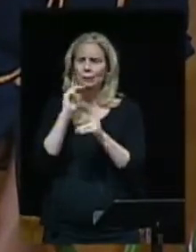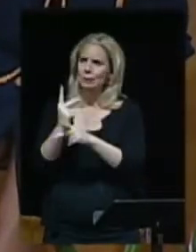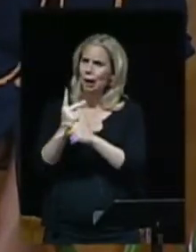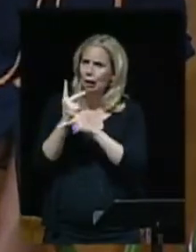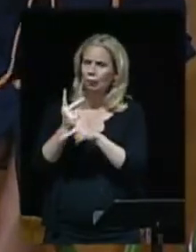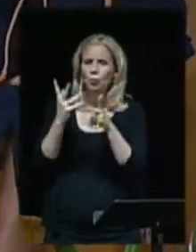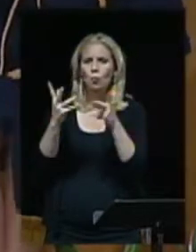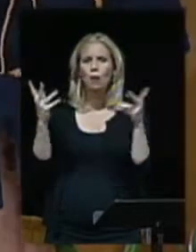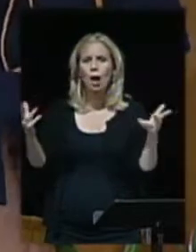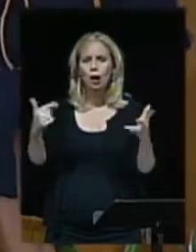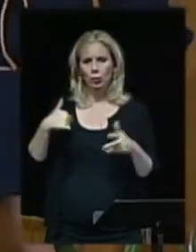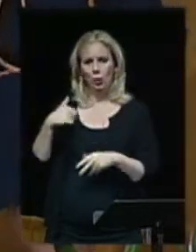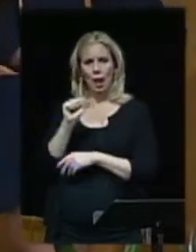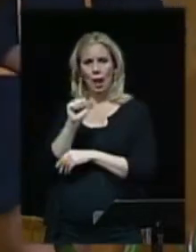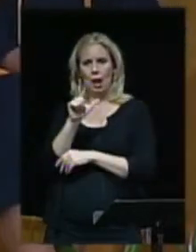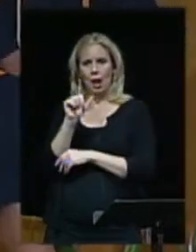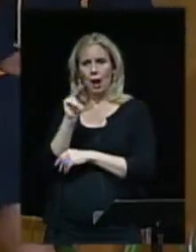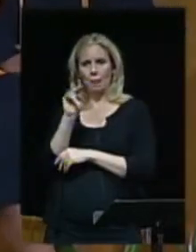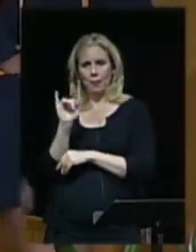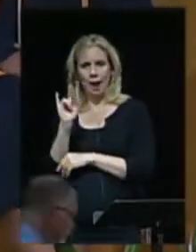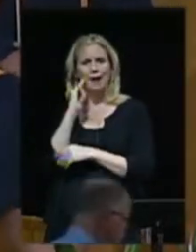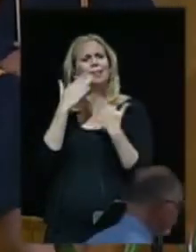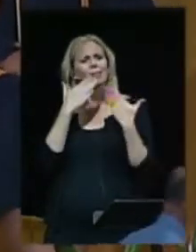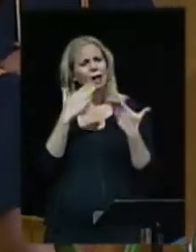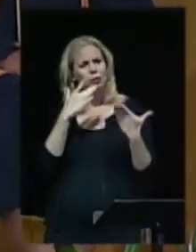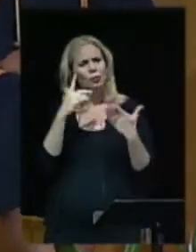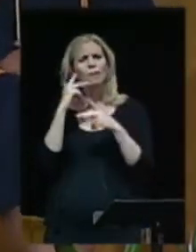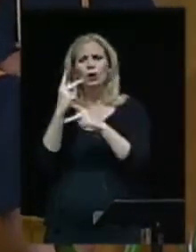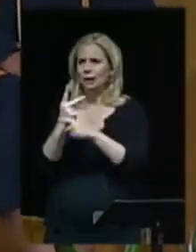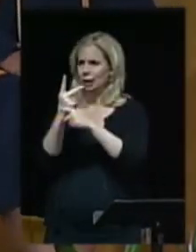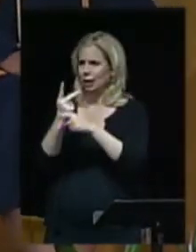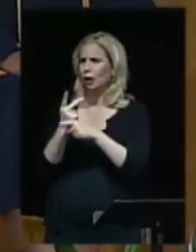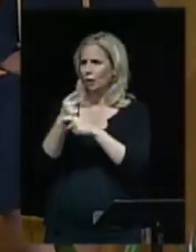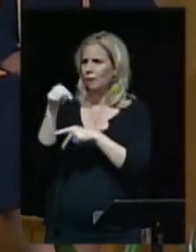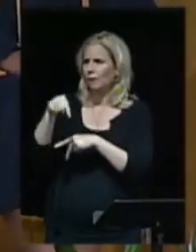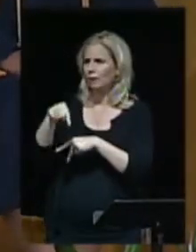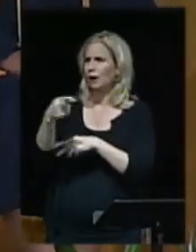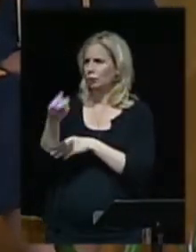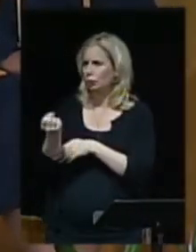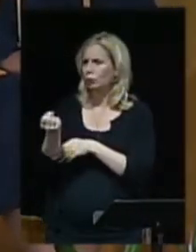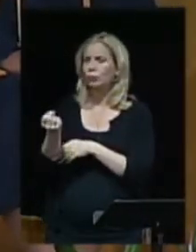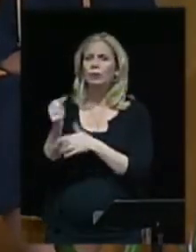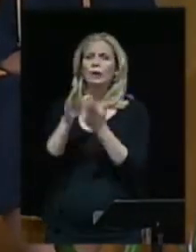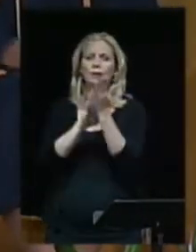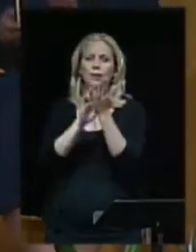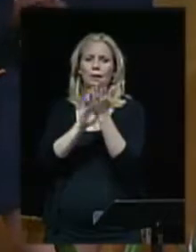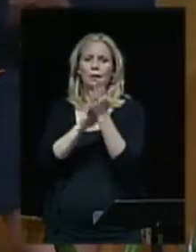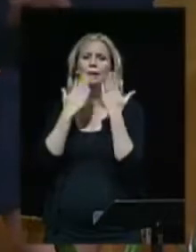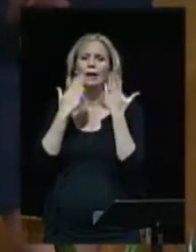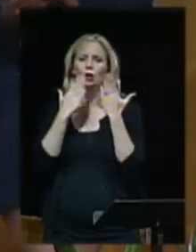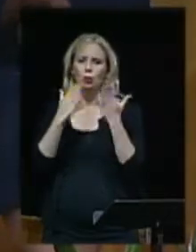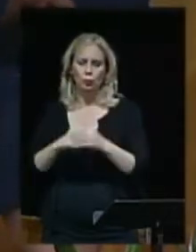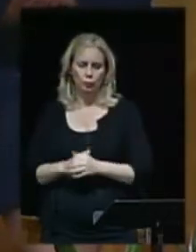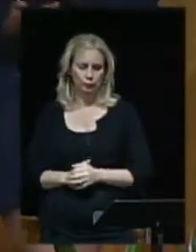as an alumni, I would say thank you for taking care of Fargo North High School. Everybody, a round of applause for this group.